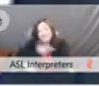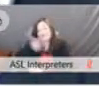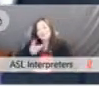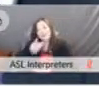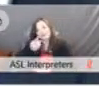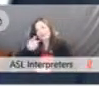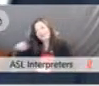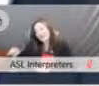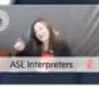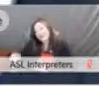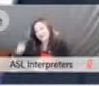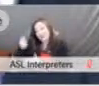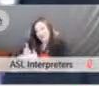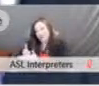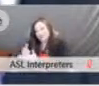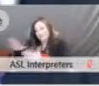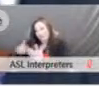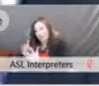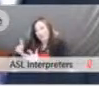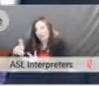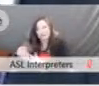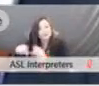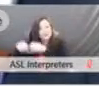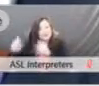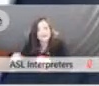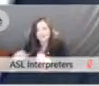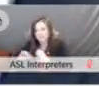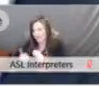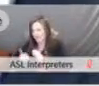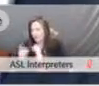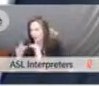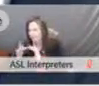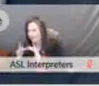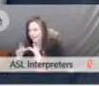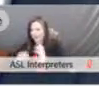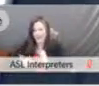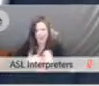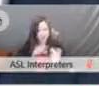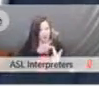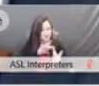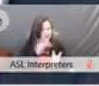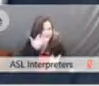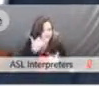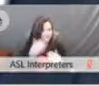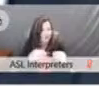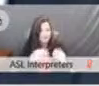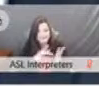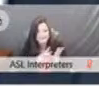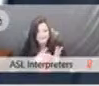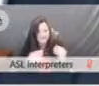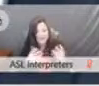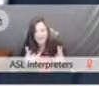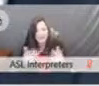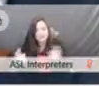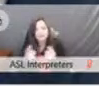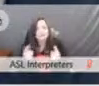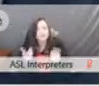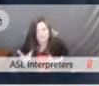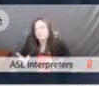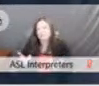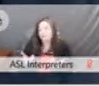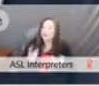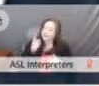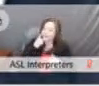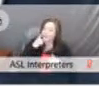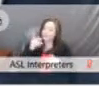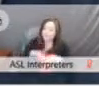assistance in navigating the system, how to get online, how to contact the pharmacy to do these things. So I think, one, the